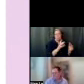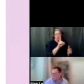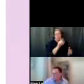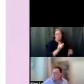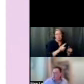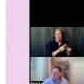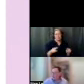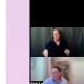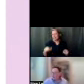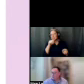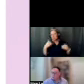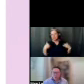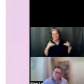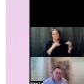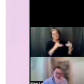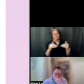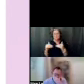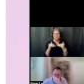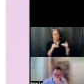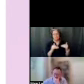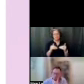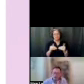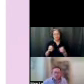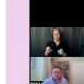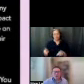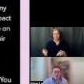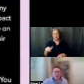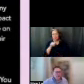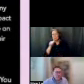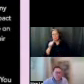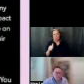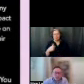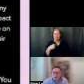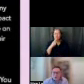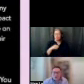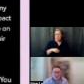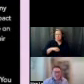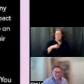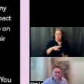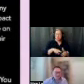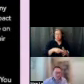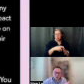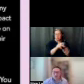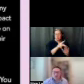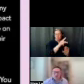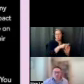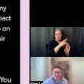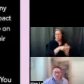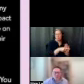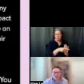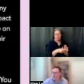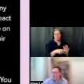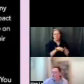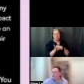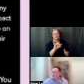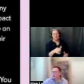fair shake. So really, really proud to start this. And here we see one of our own here,